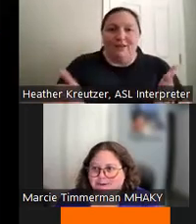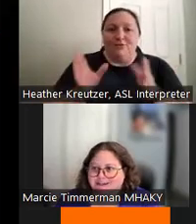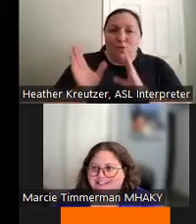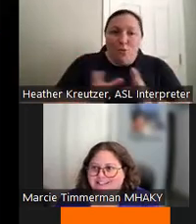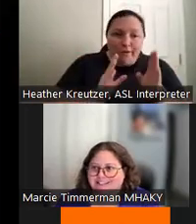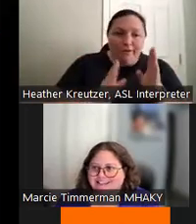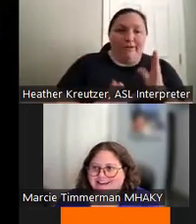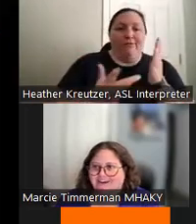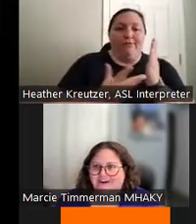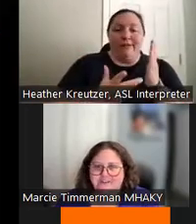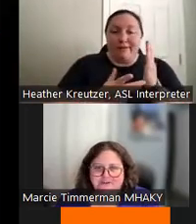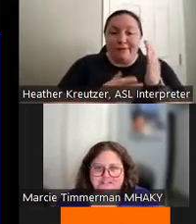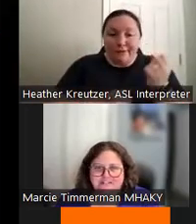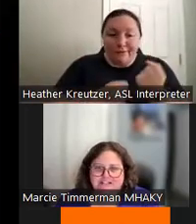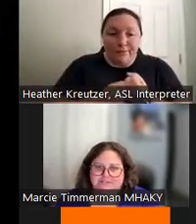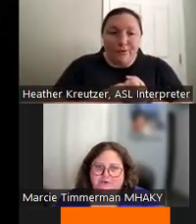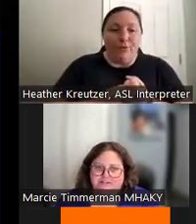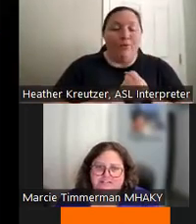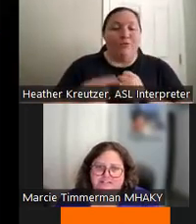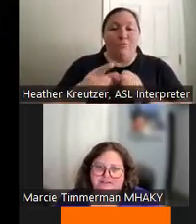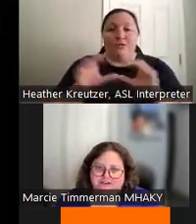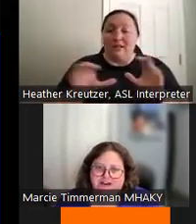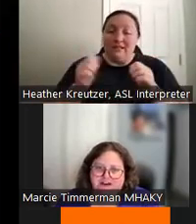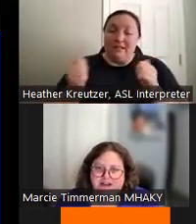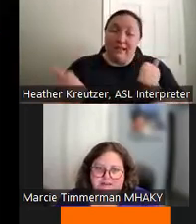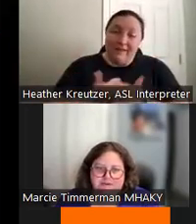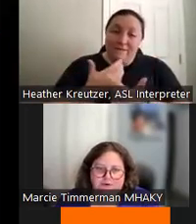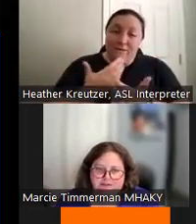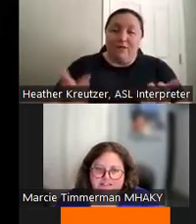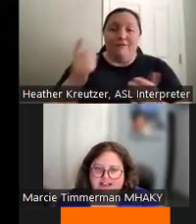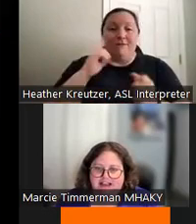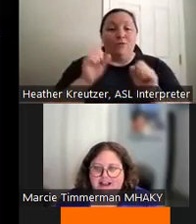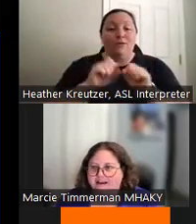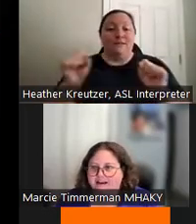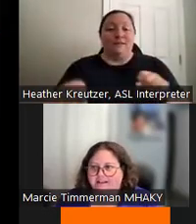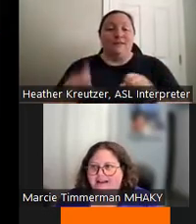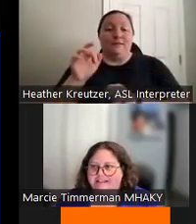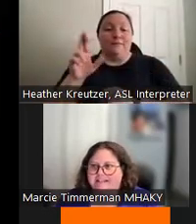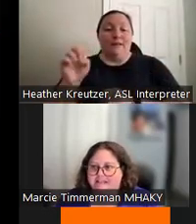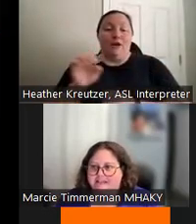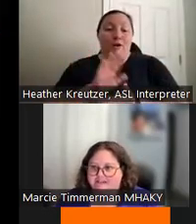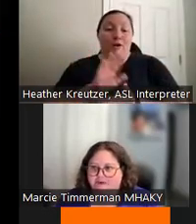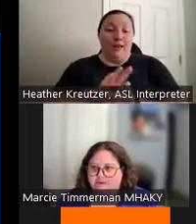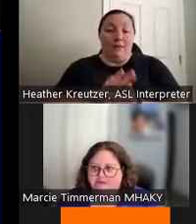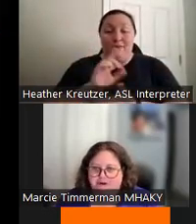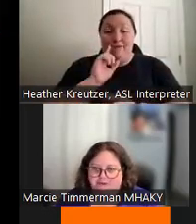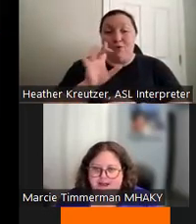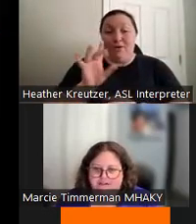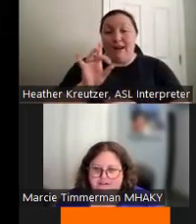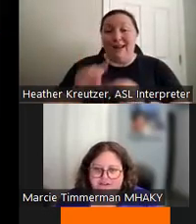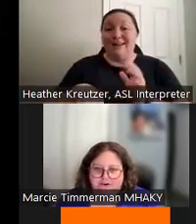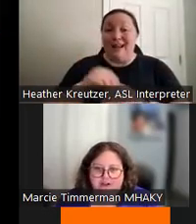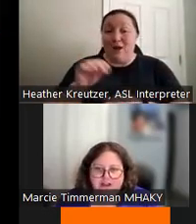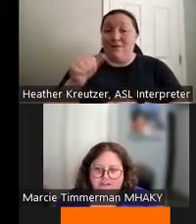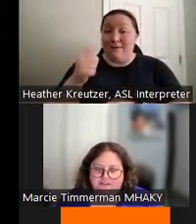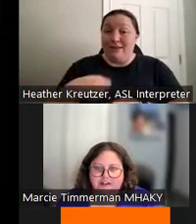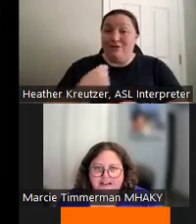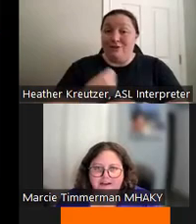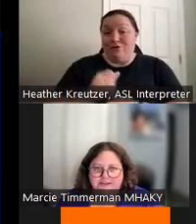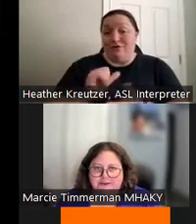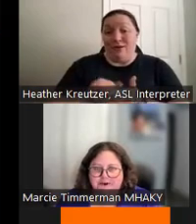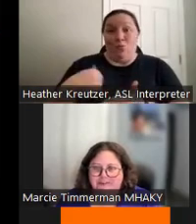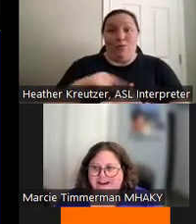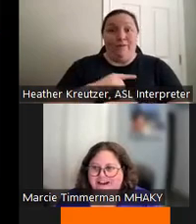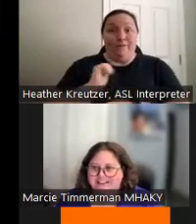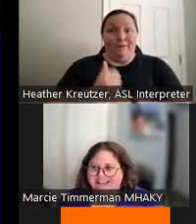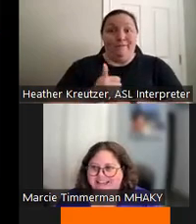tech support, all those things for the System of Care Academy for these eight of the last 10 years that we've been around. So felt